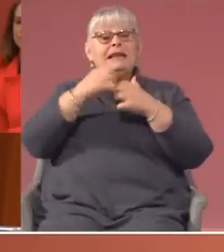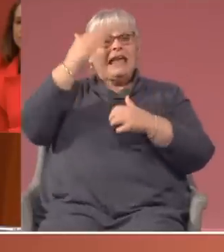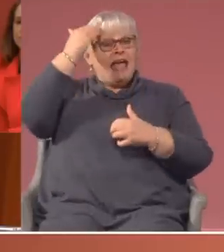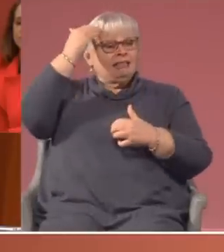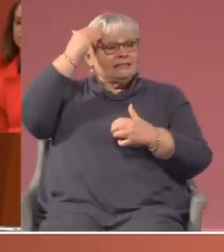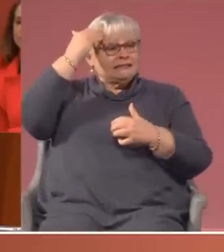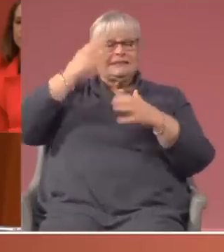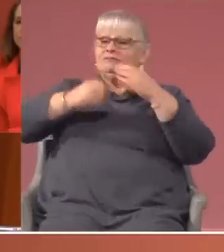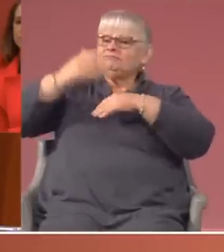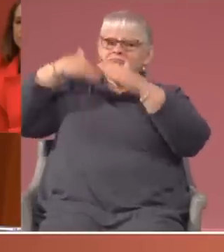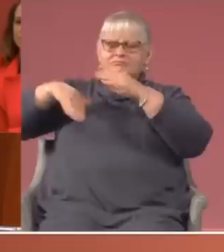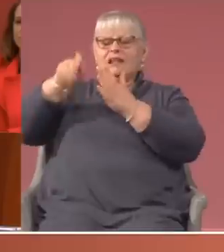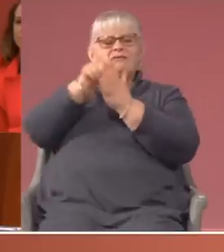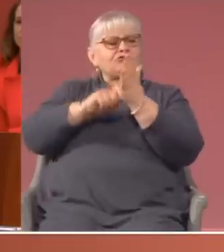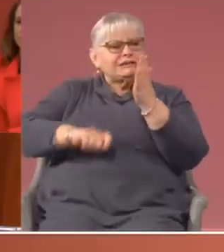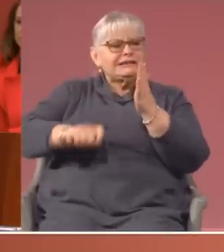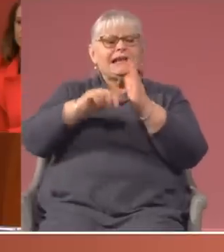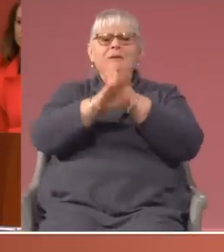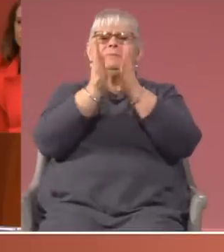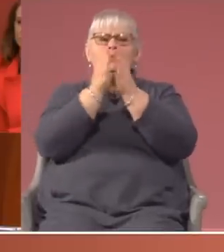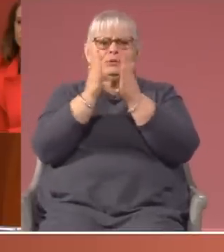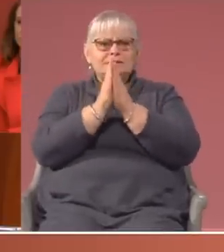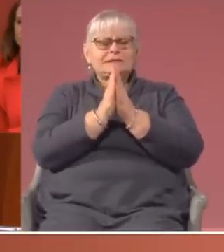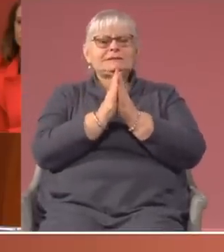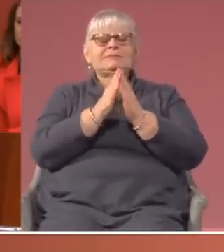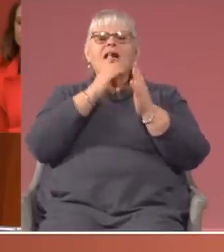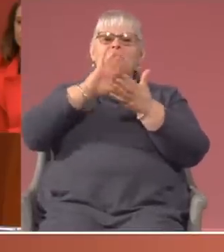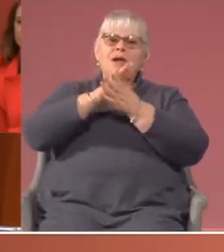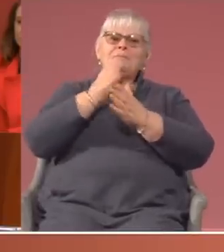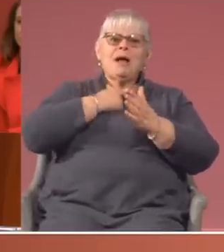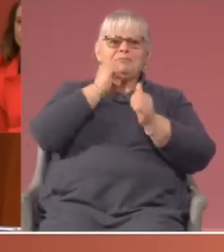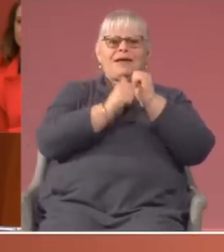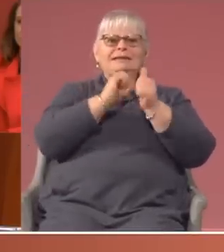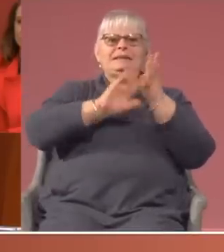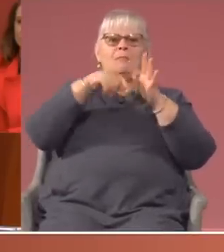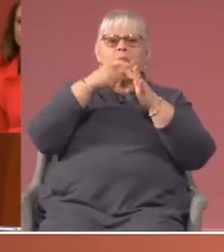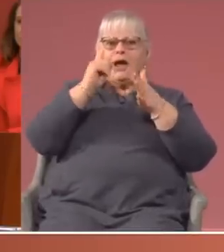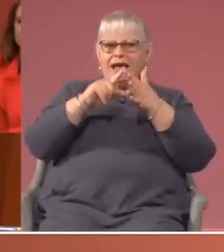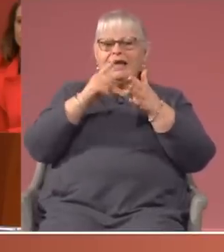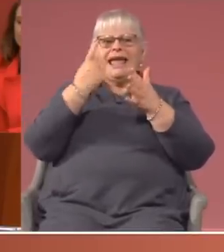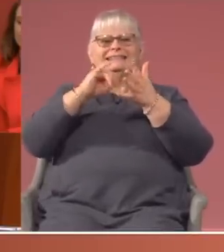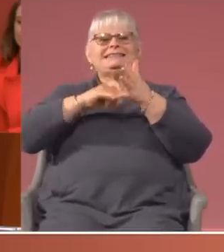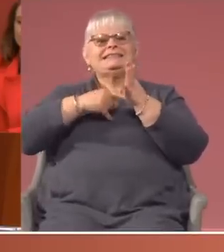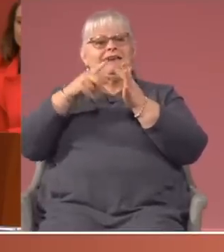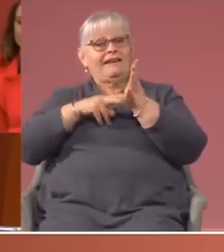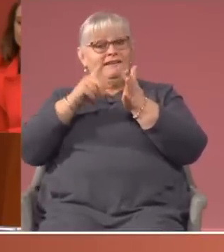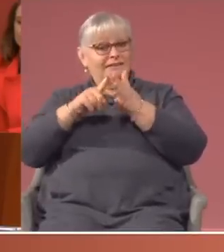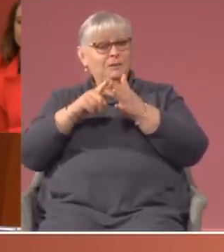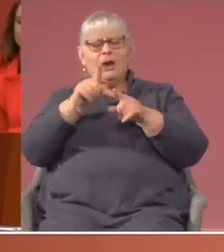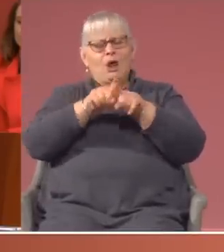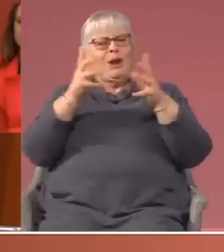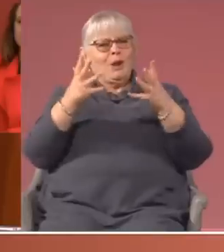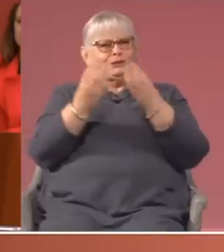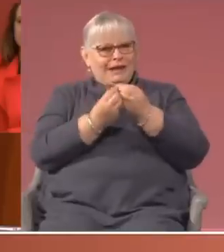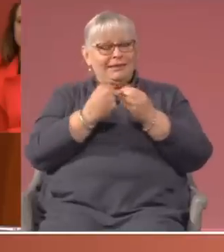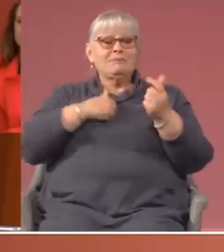and wisdom is recorded in books. I'm grateful for my brothers, Mike and Steve, and the lessons we continue to learn together. There's